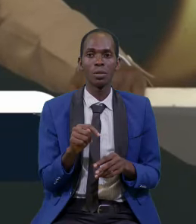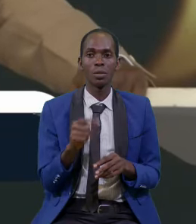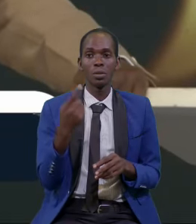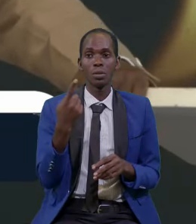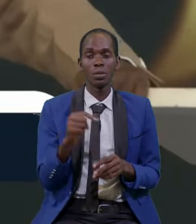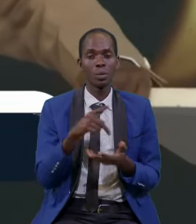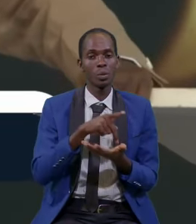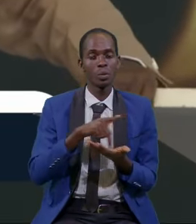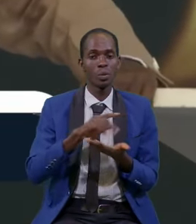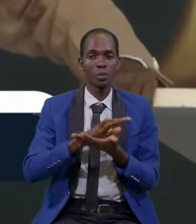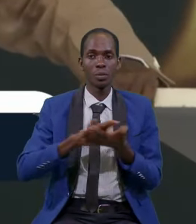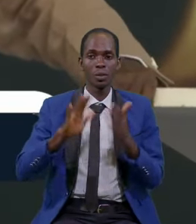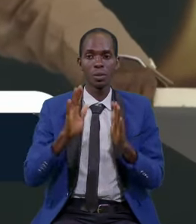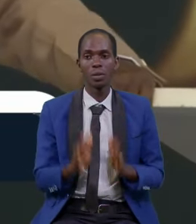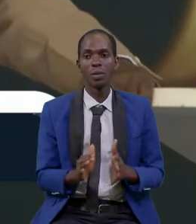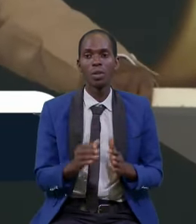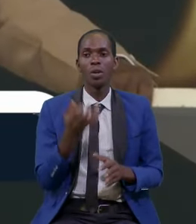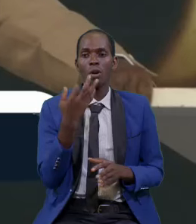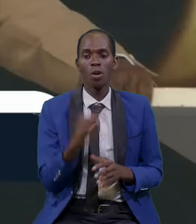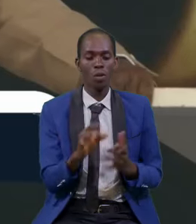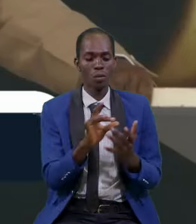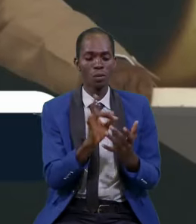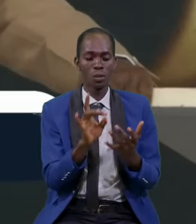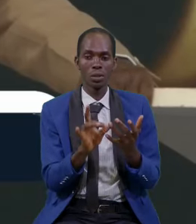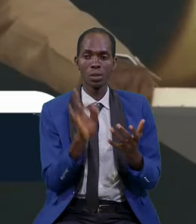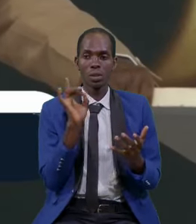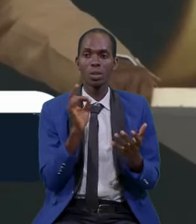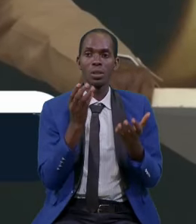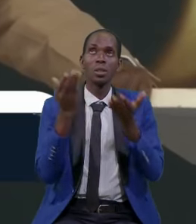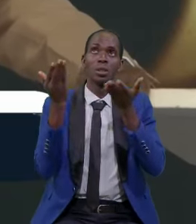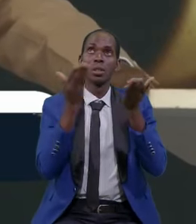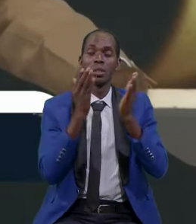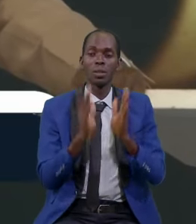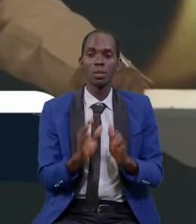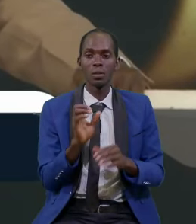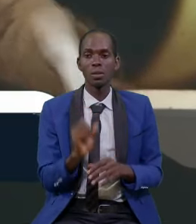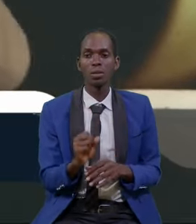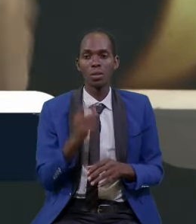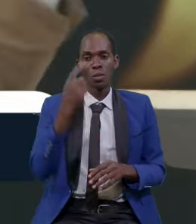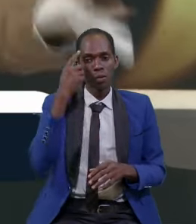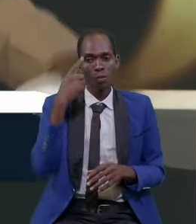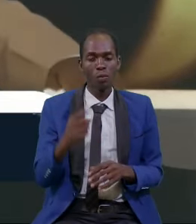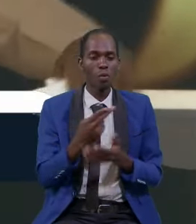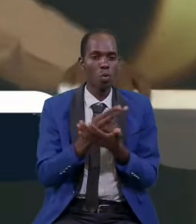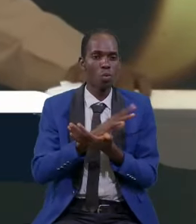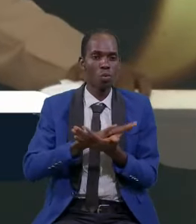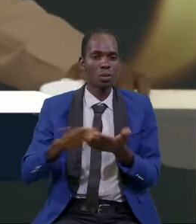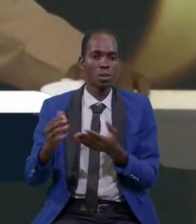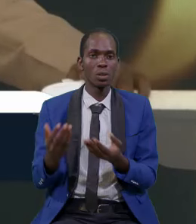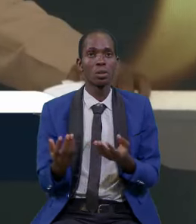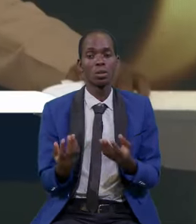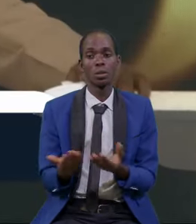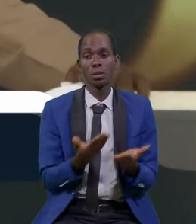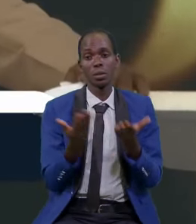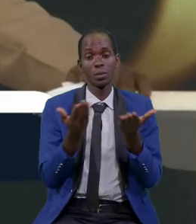purifier of selected servants for secret service. And number